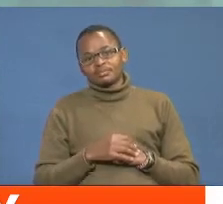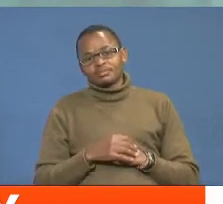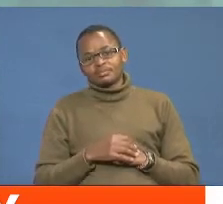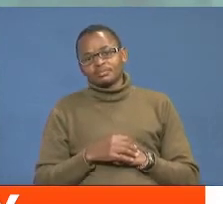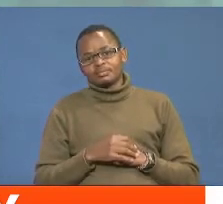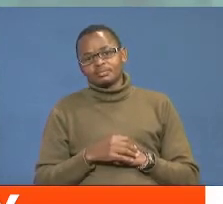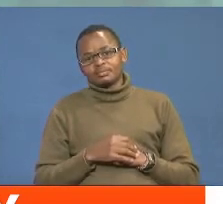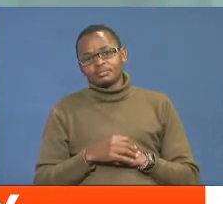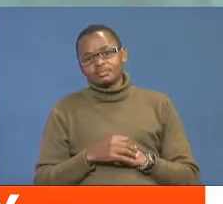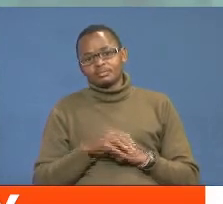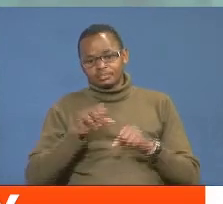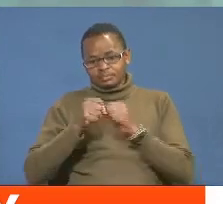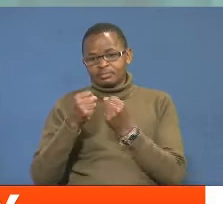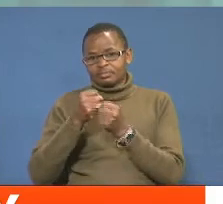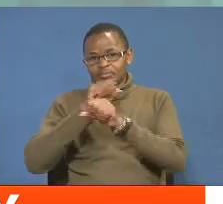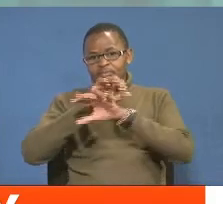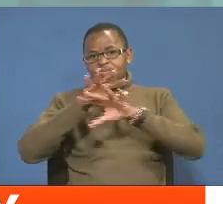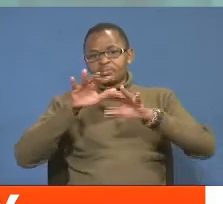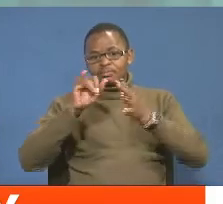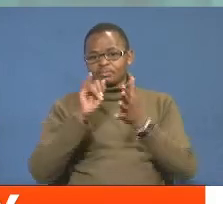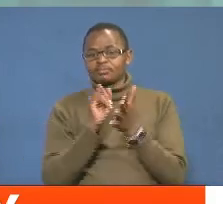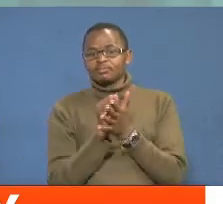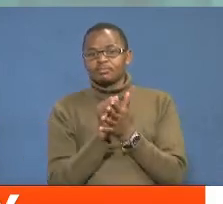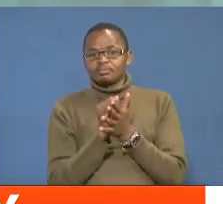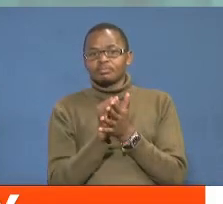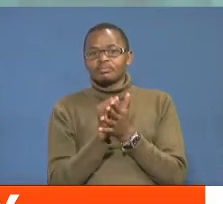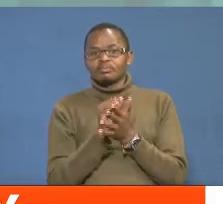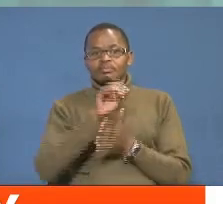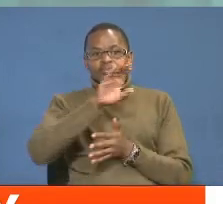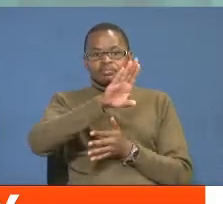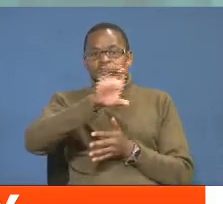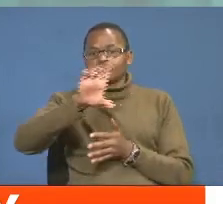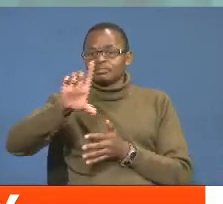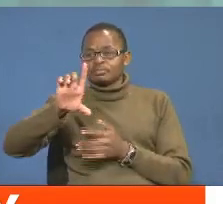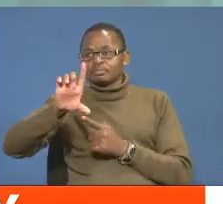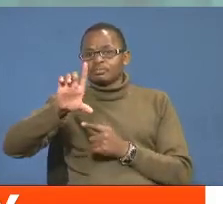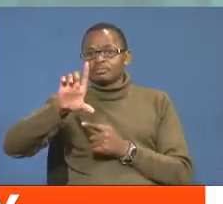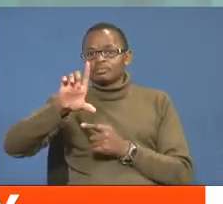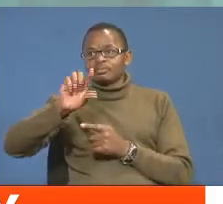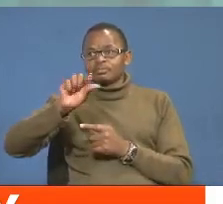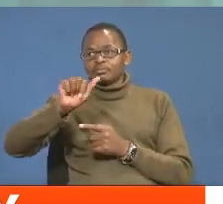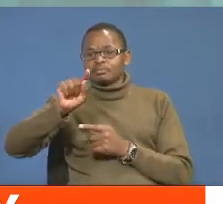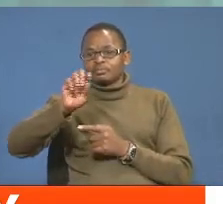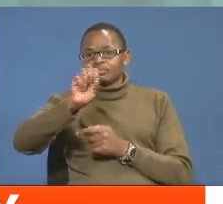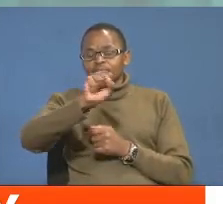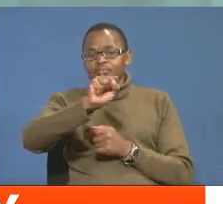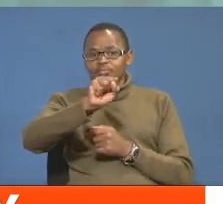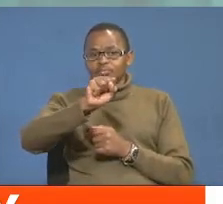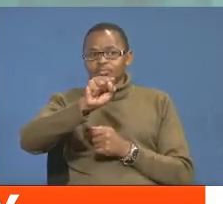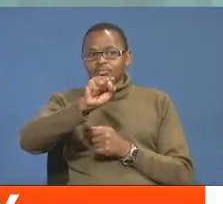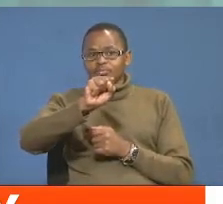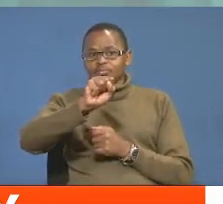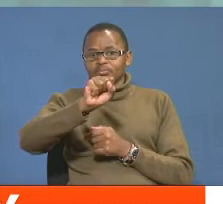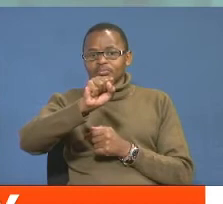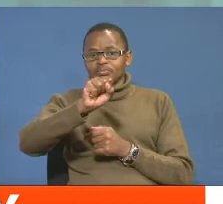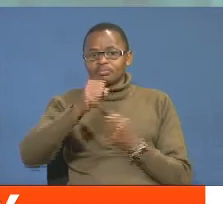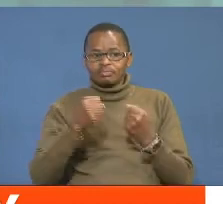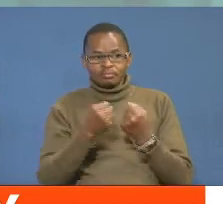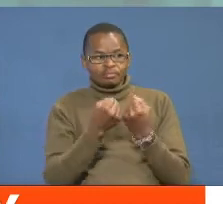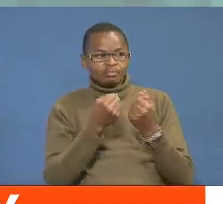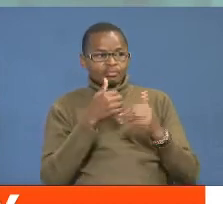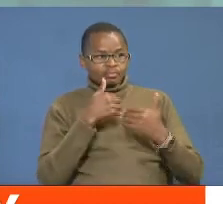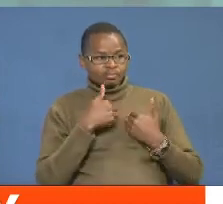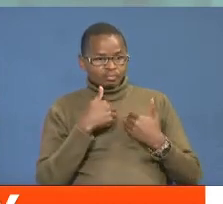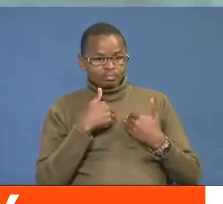rumors, going on the social media that the Bill and Melinda Gates Foundation conspired to